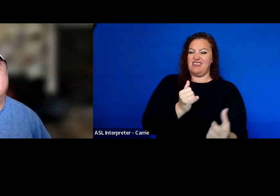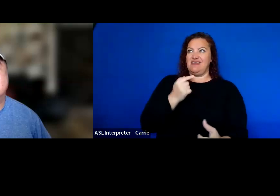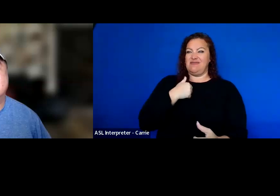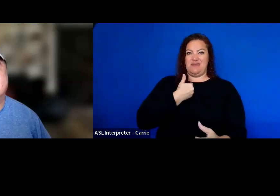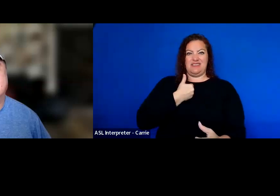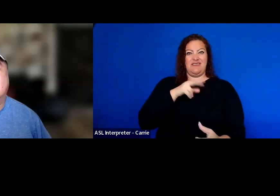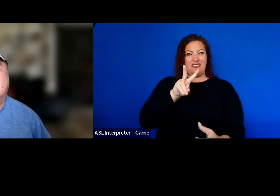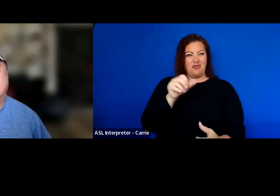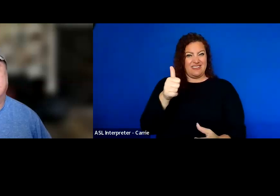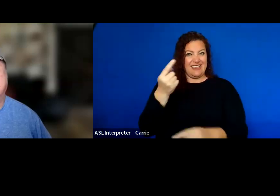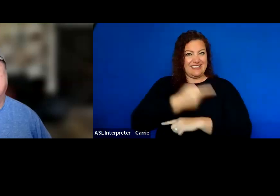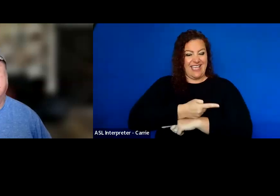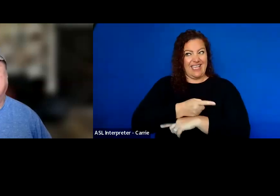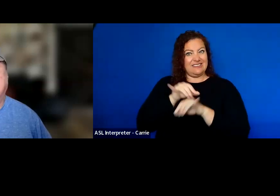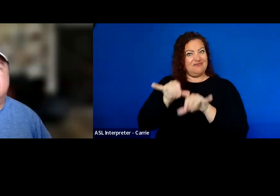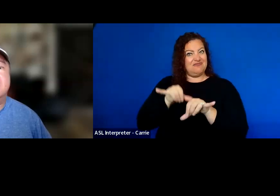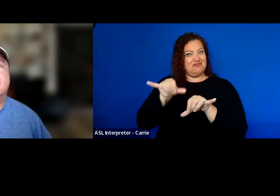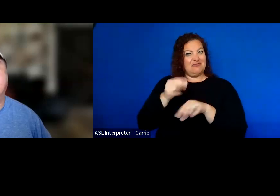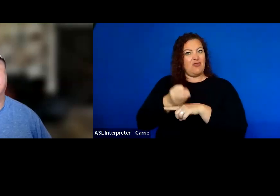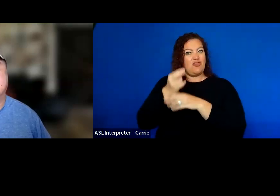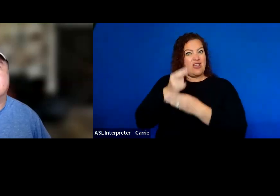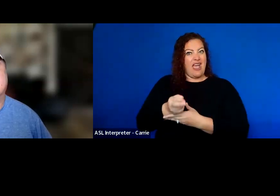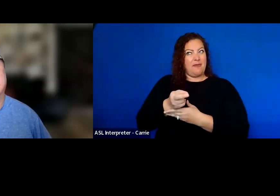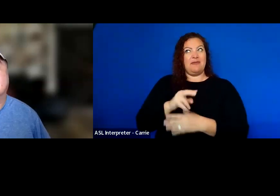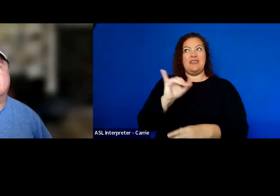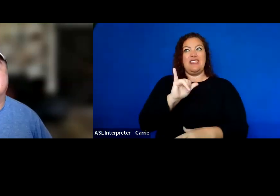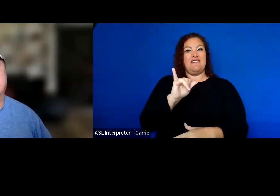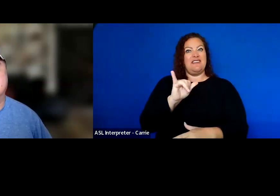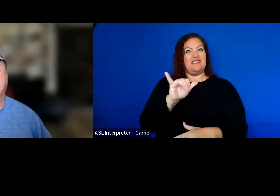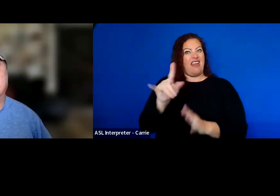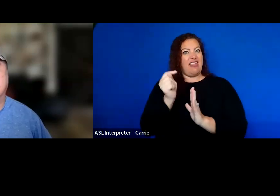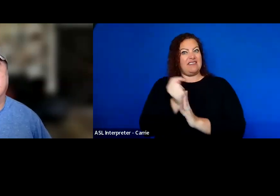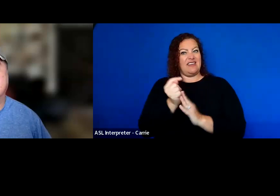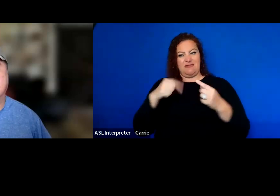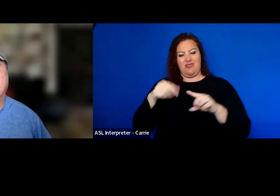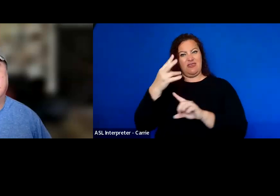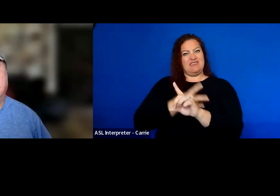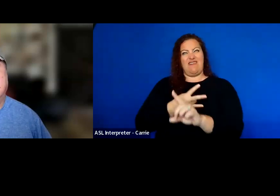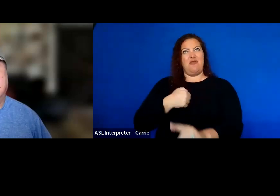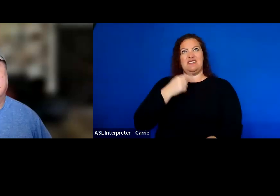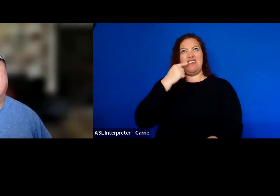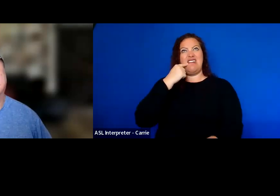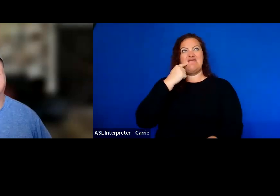210 days. And even then, in those 7 months, I don't think that we